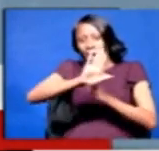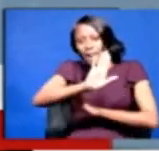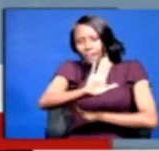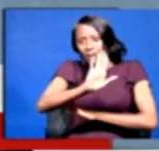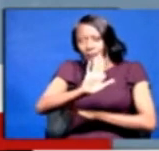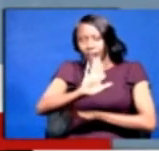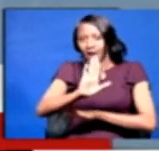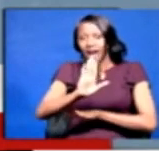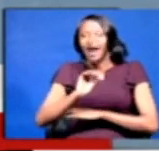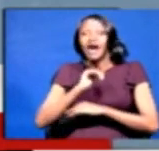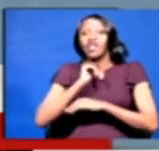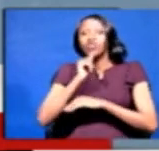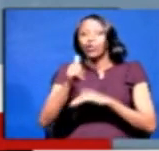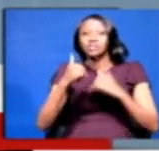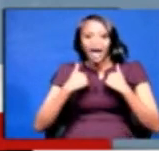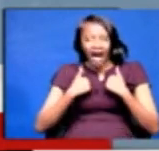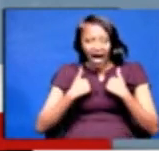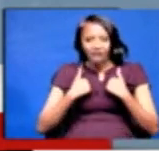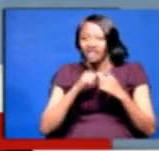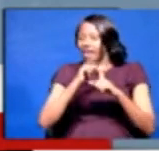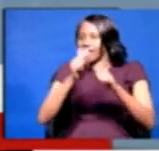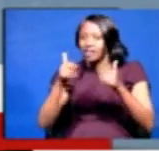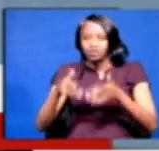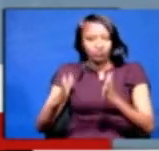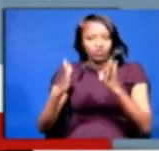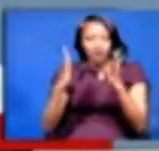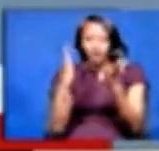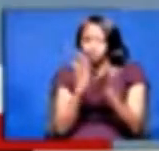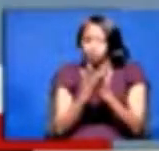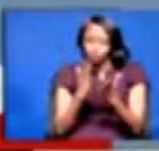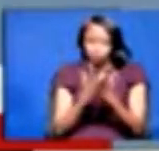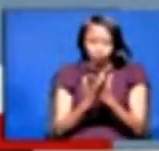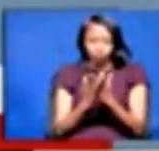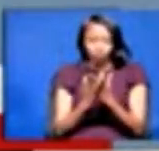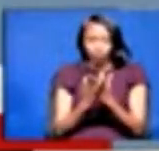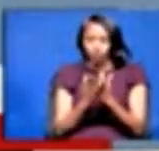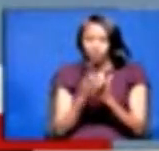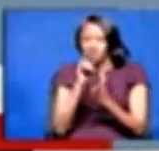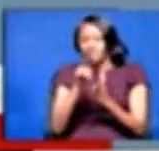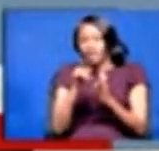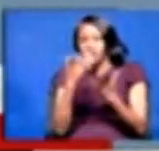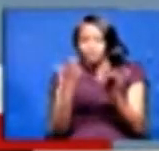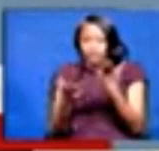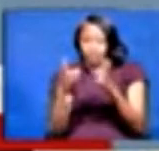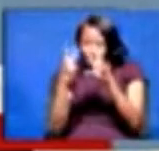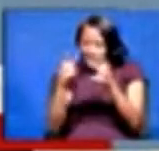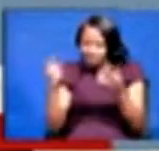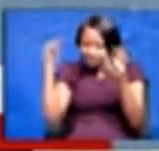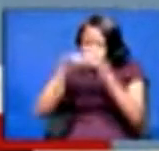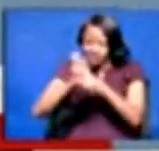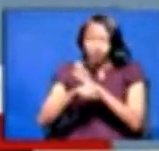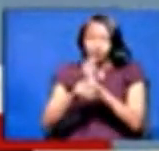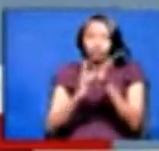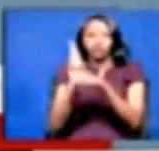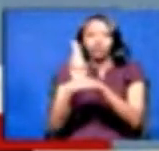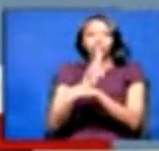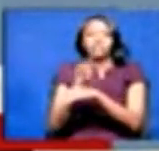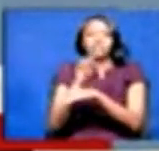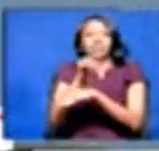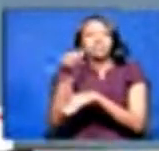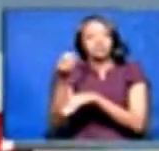any oversight because their responsibility is oversight. So, in other words, they will be oversighting themselves while using this money. Now,